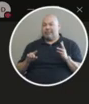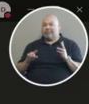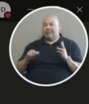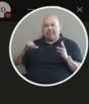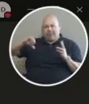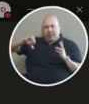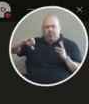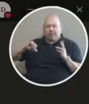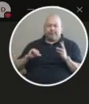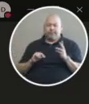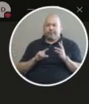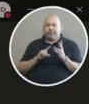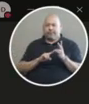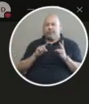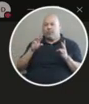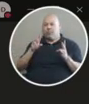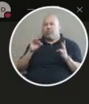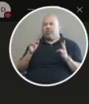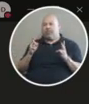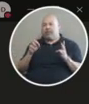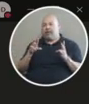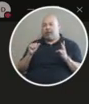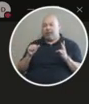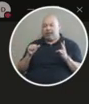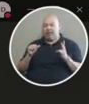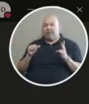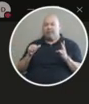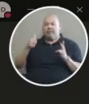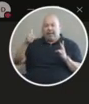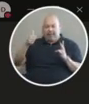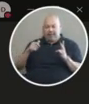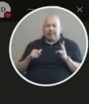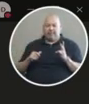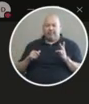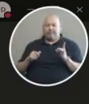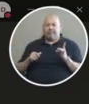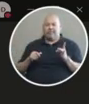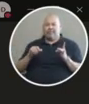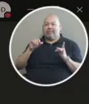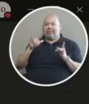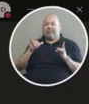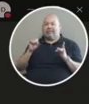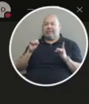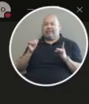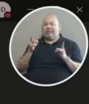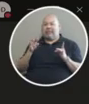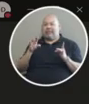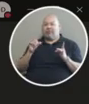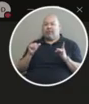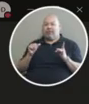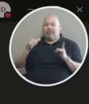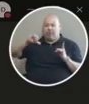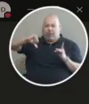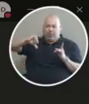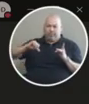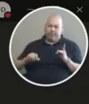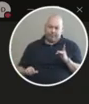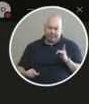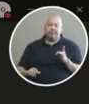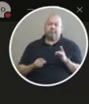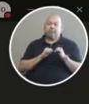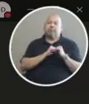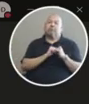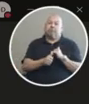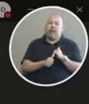No. Rivera? Aye. And Lizarraga? No. The